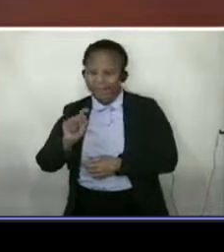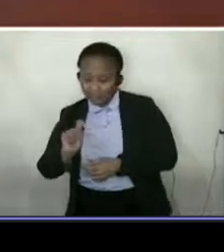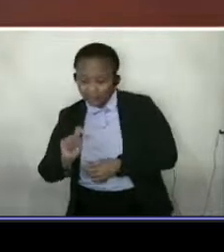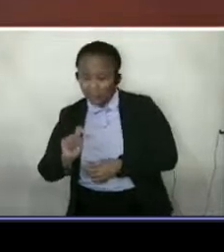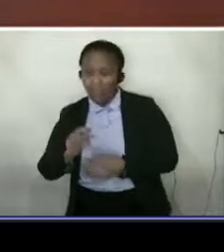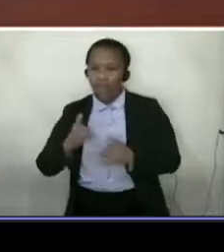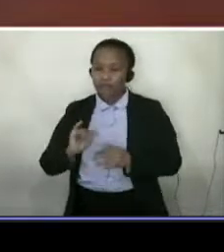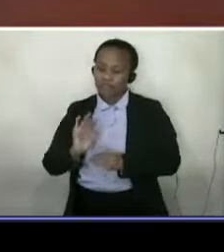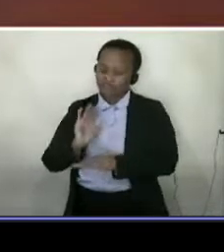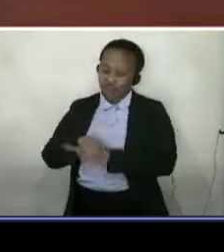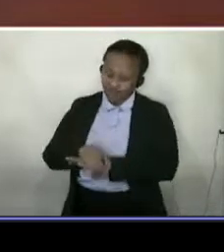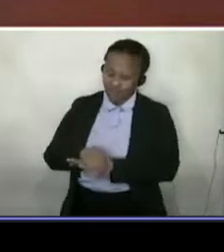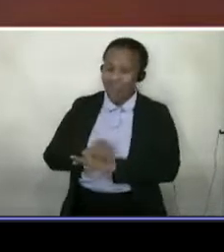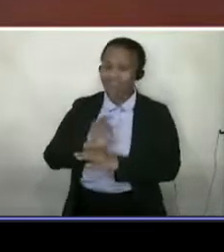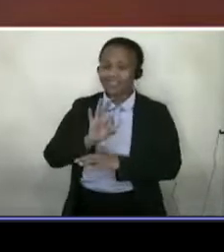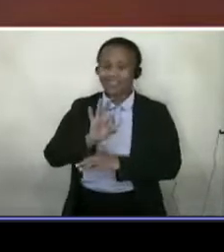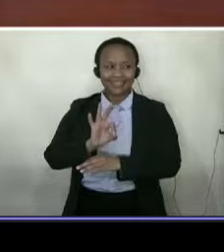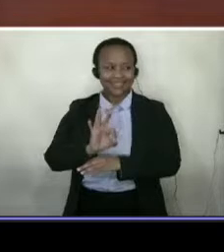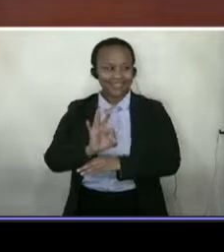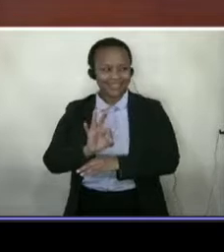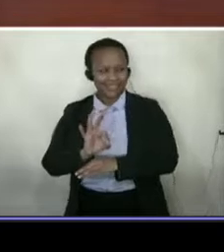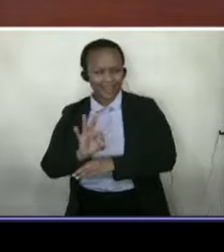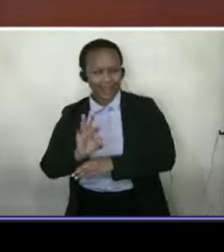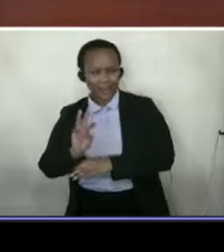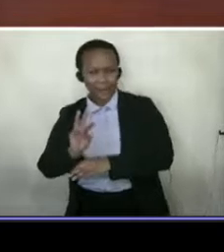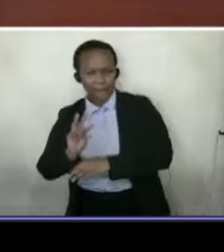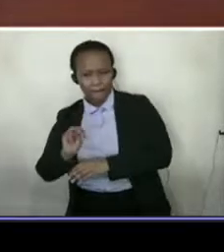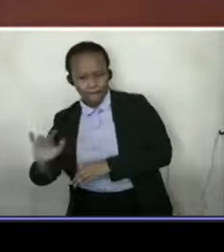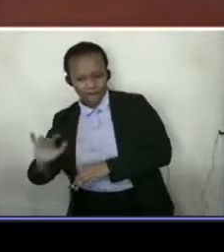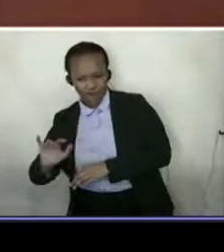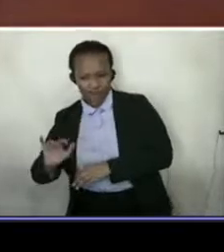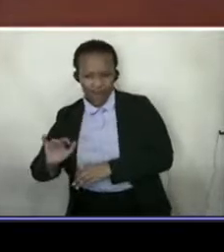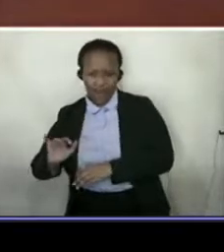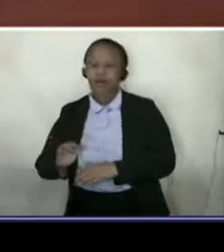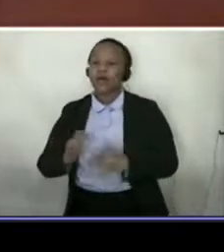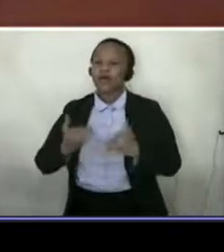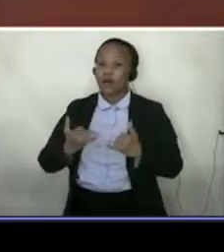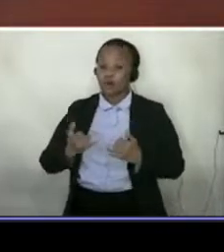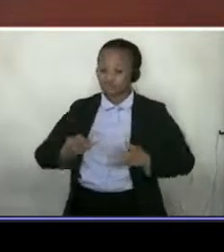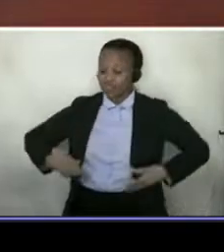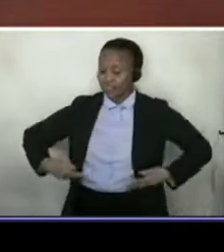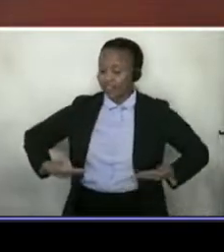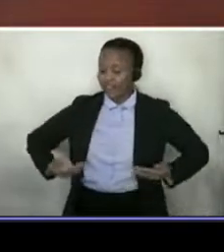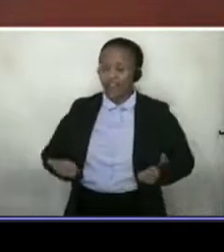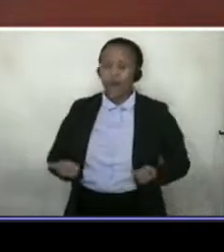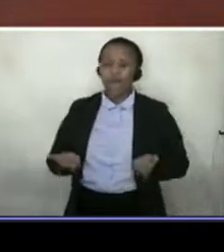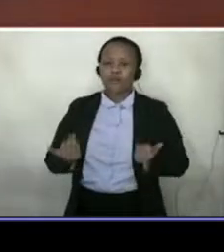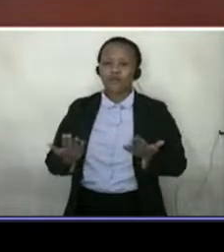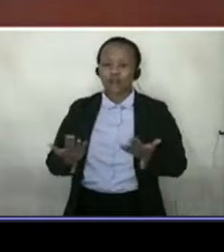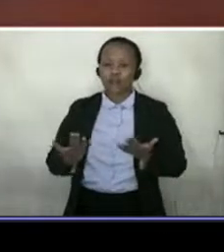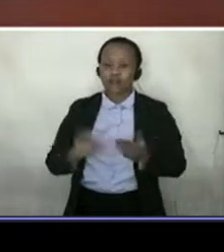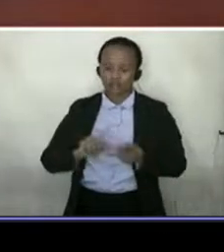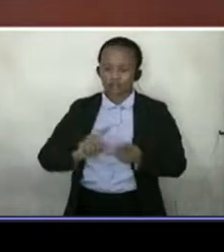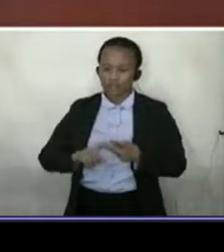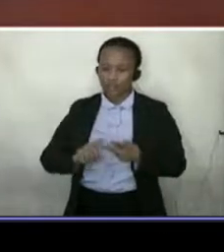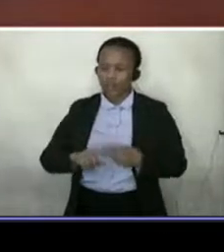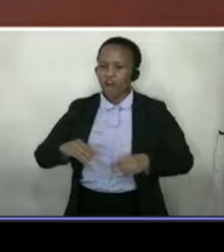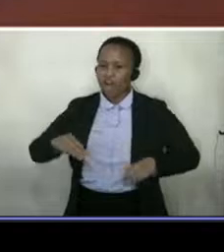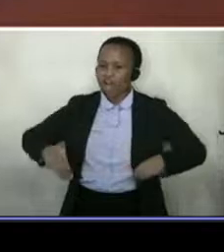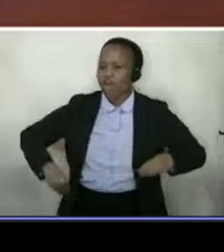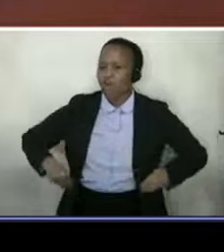nature of the allegation includes collusion between officials, service providers, fraud, and